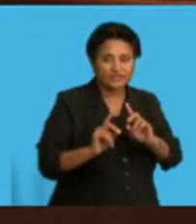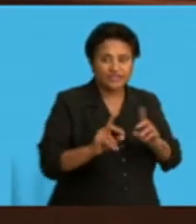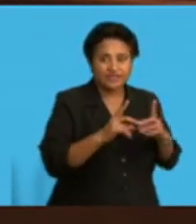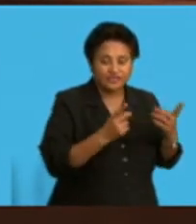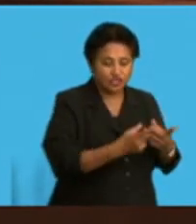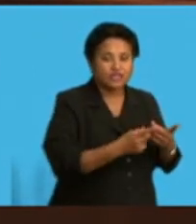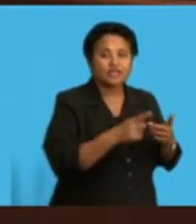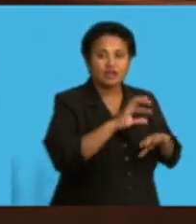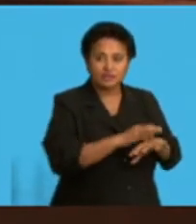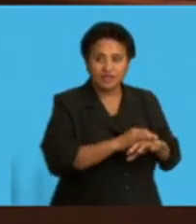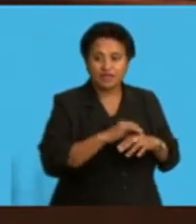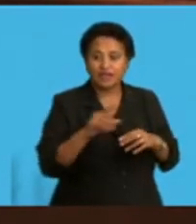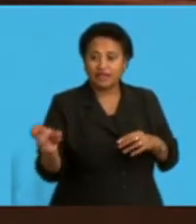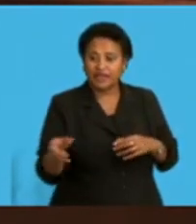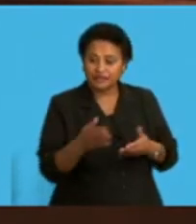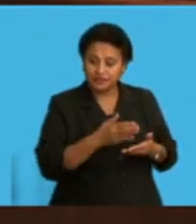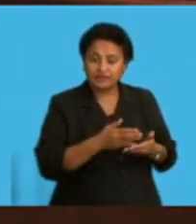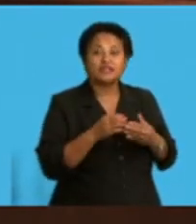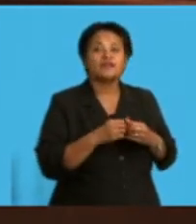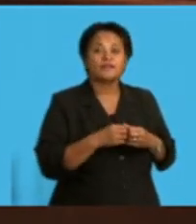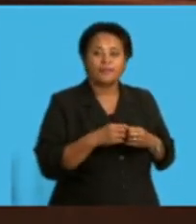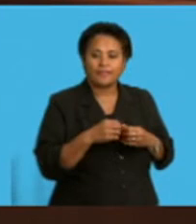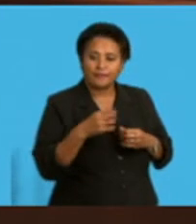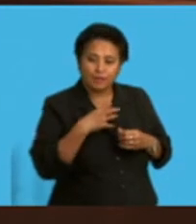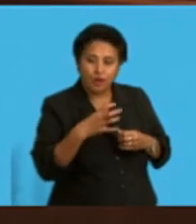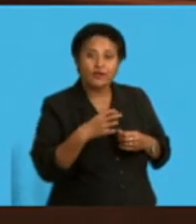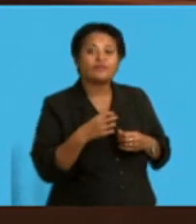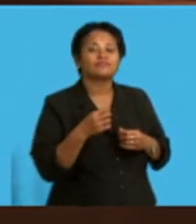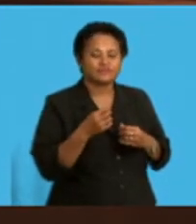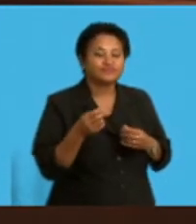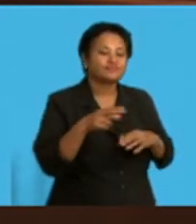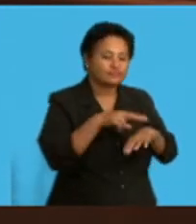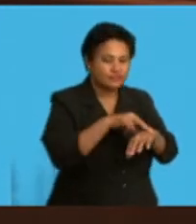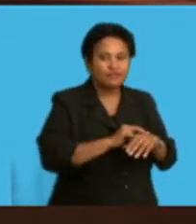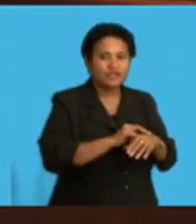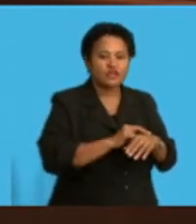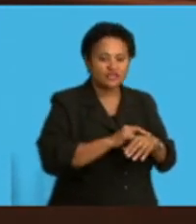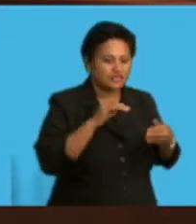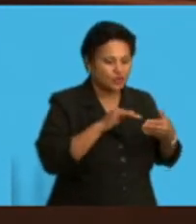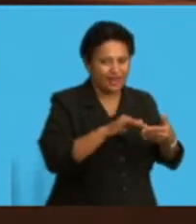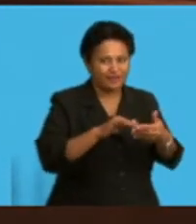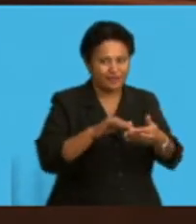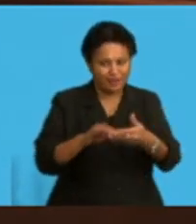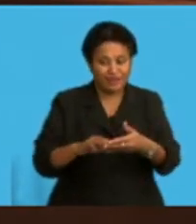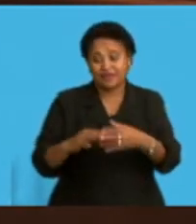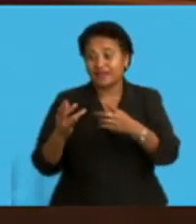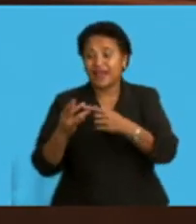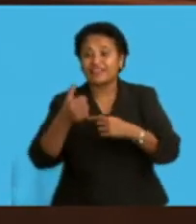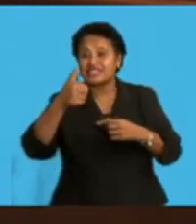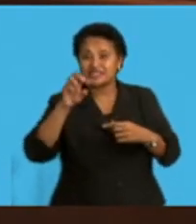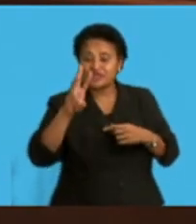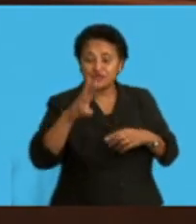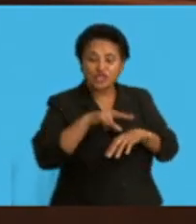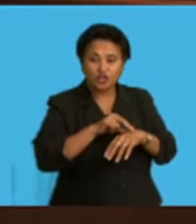doctors will be recruited for the frontline and operational services. These positions have already been advertised. The remaining 163 doctors will